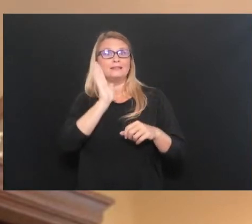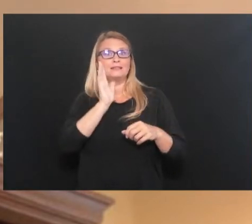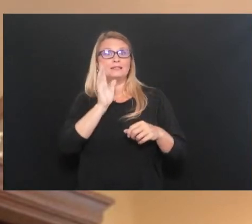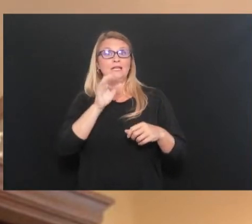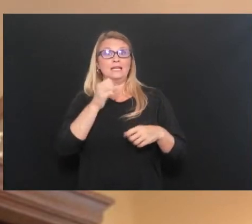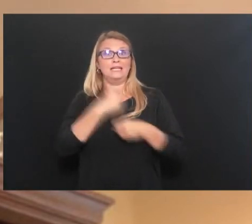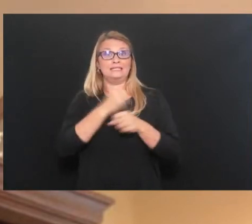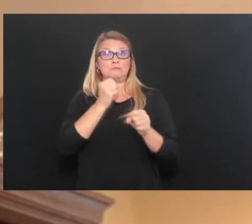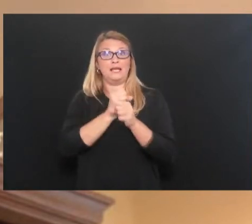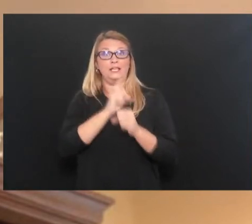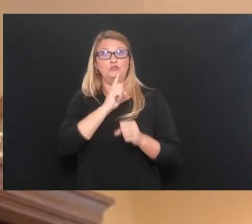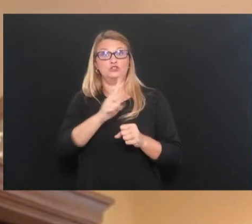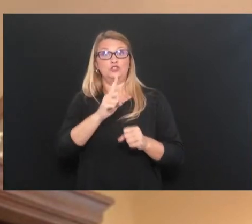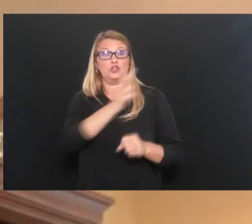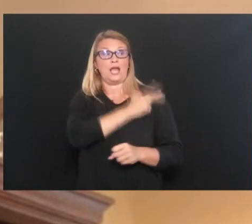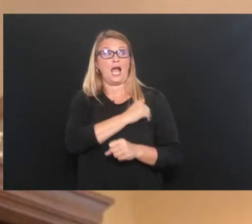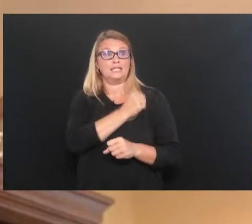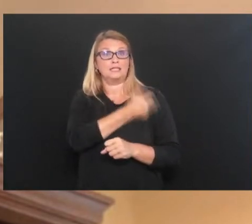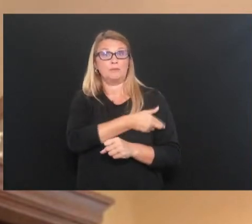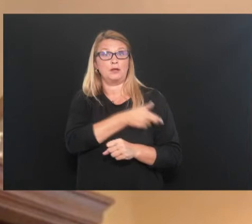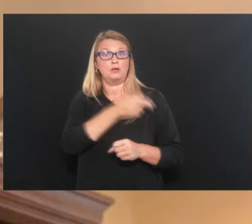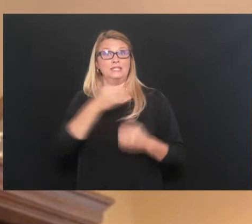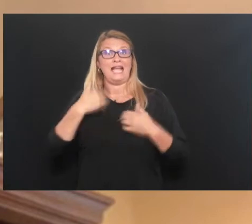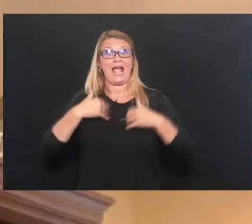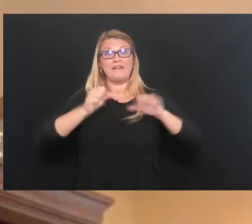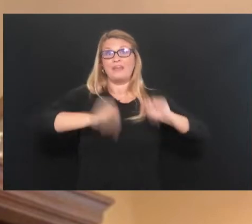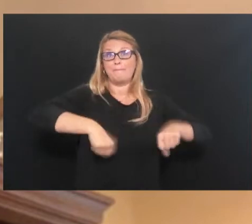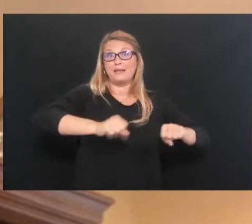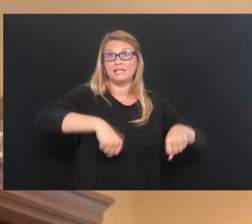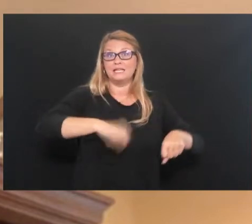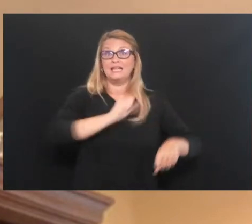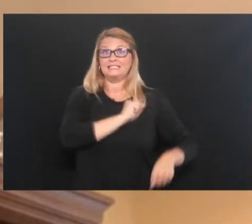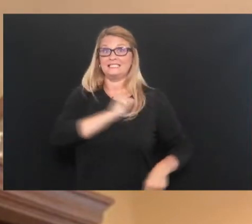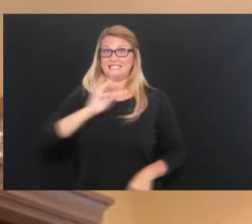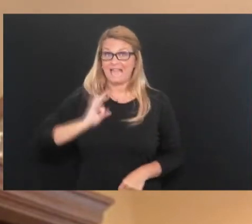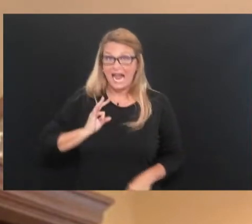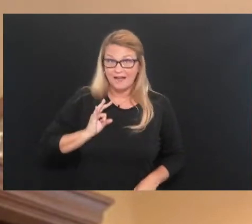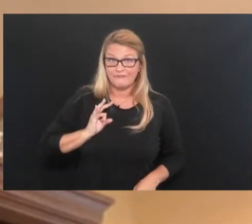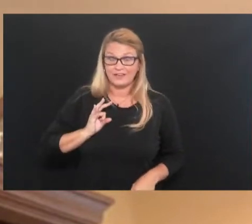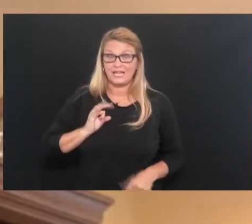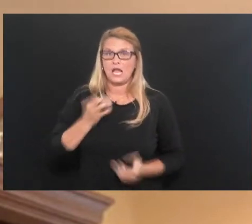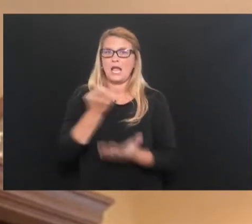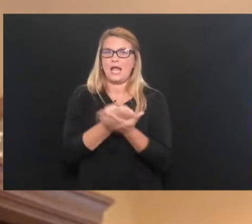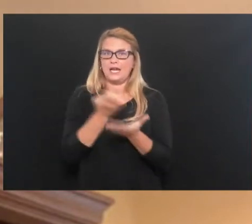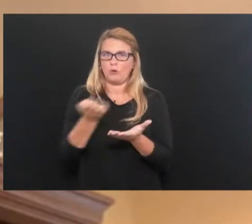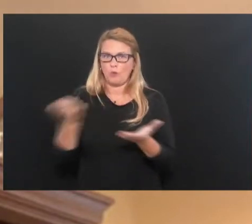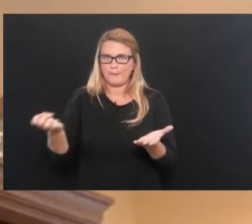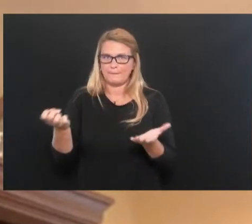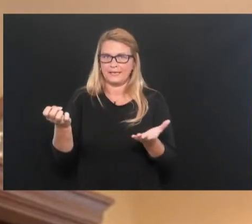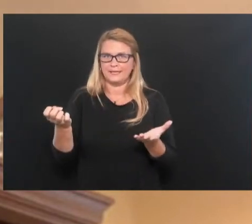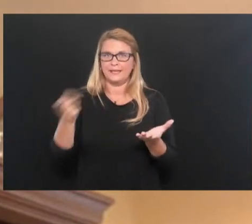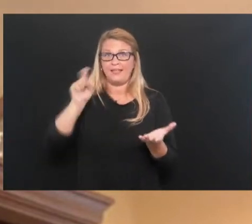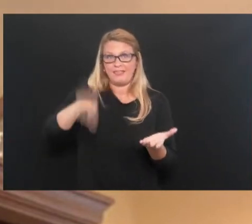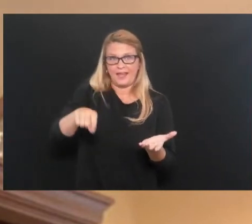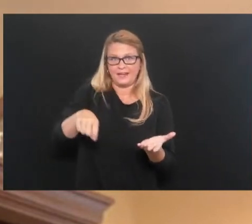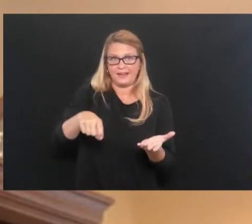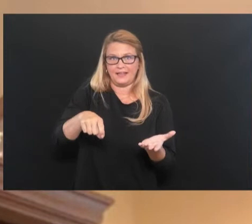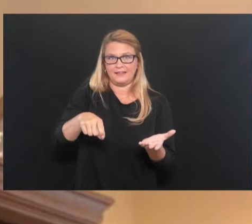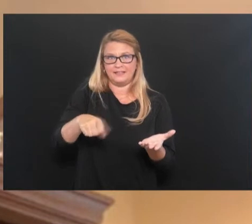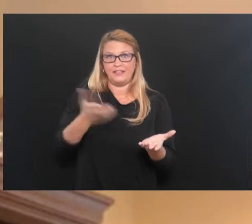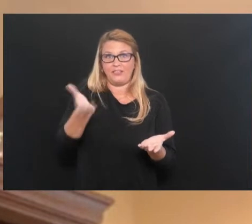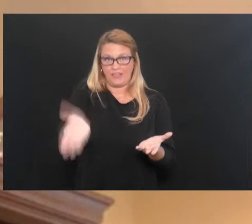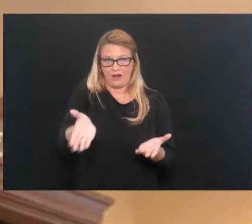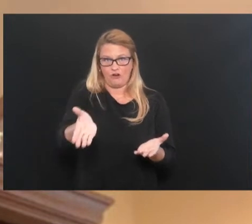making sure that our hospitals have the capability of staffing and the equipment that Secretary Crouch pointed out